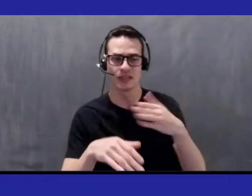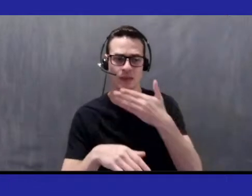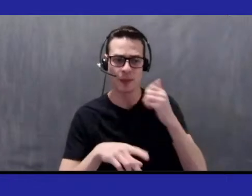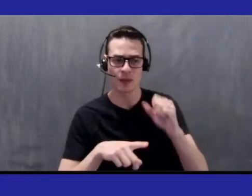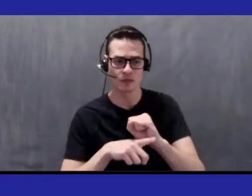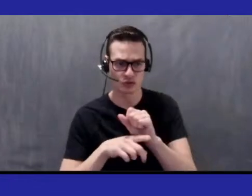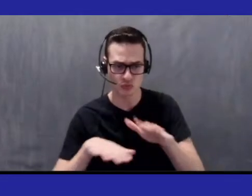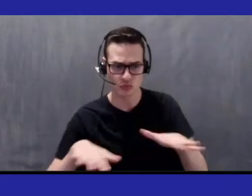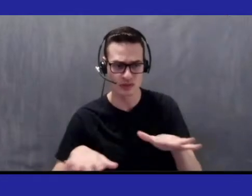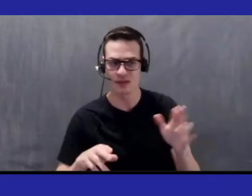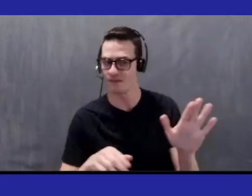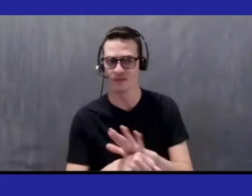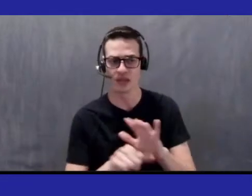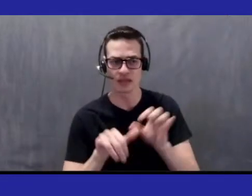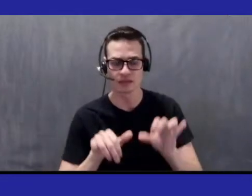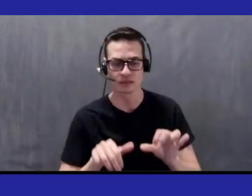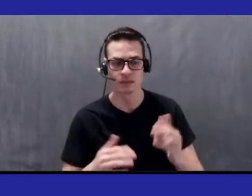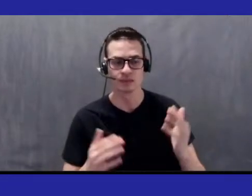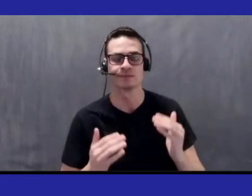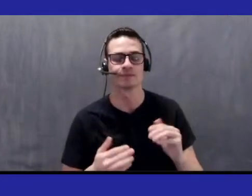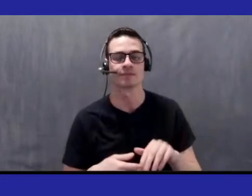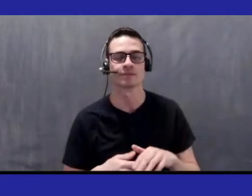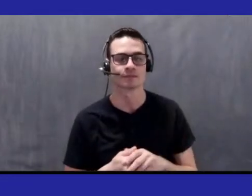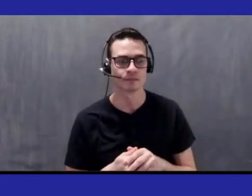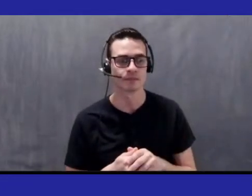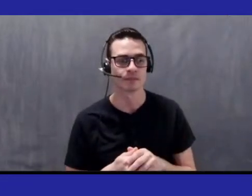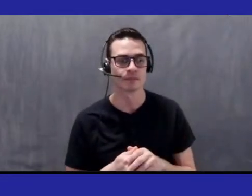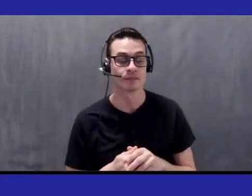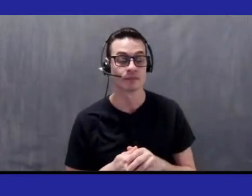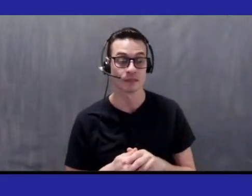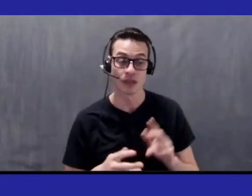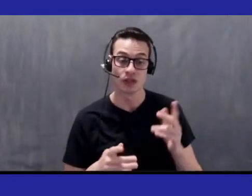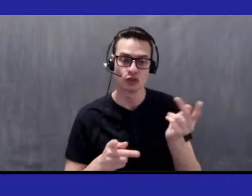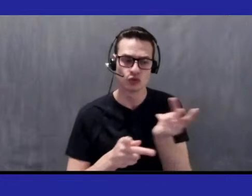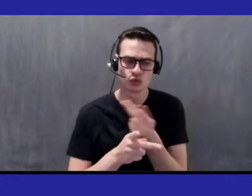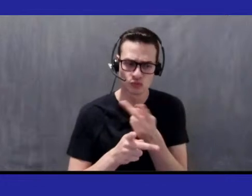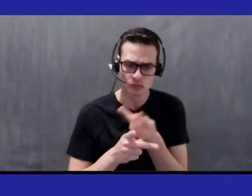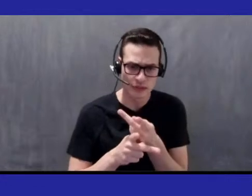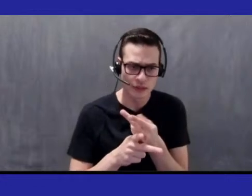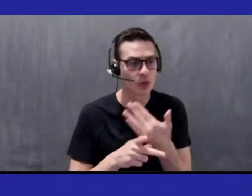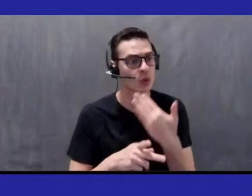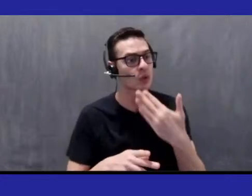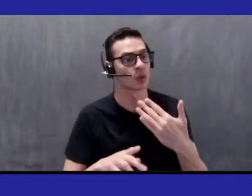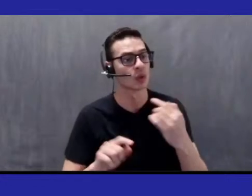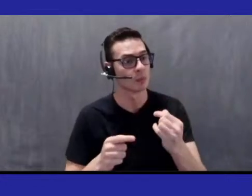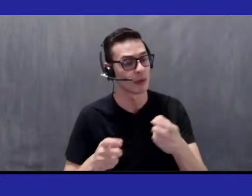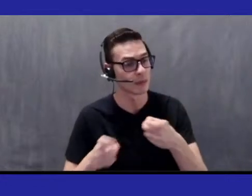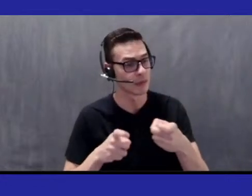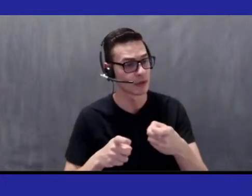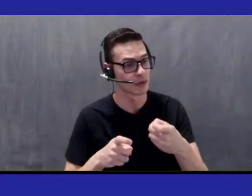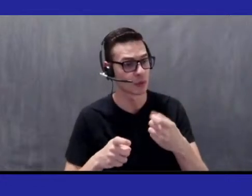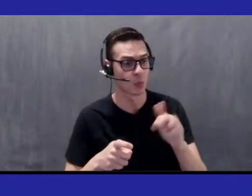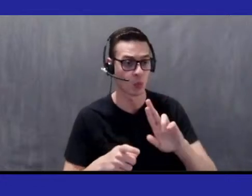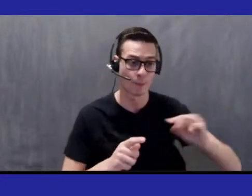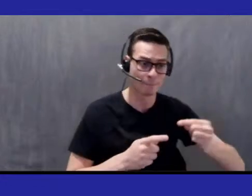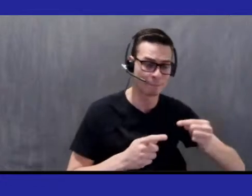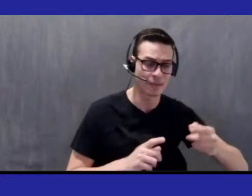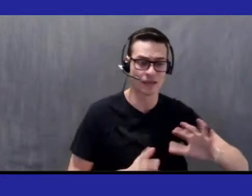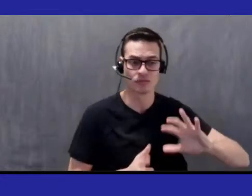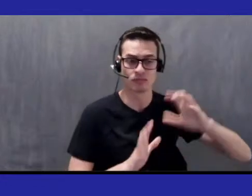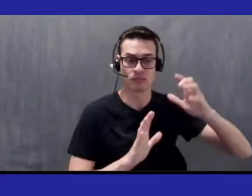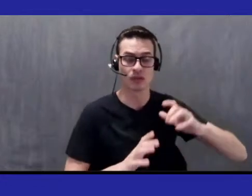hospitals, and crucially, to create pathways for pain management for pain crises that are outside of the